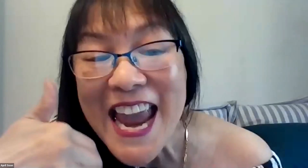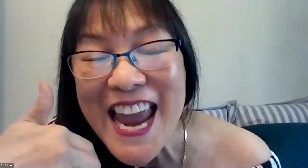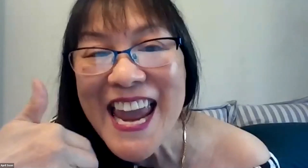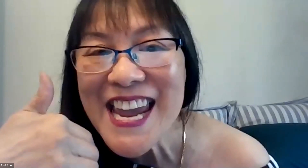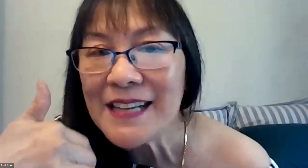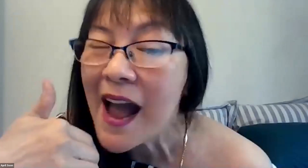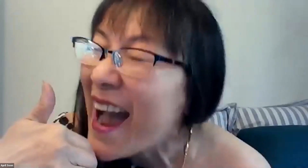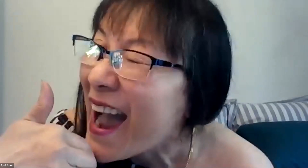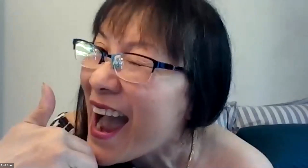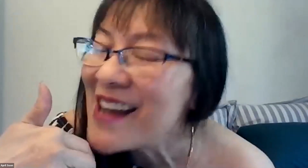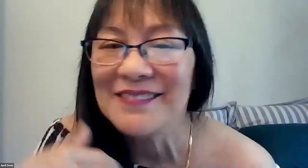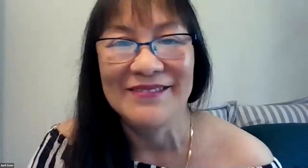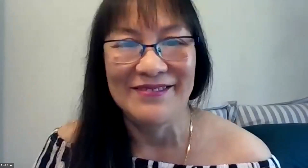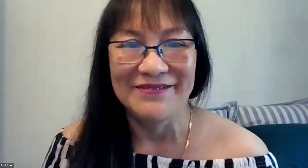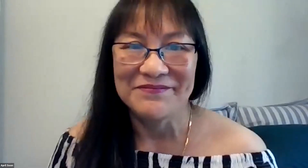call me.